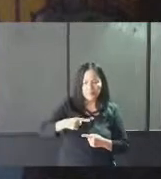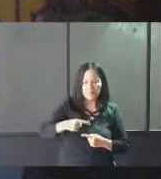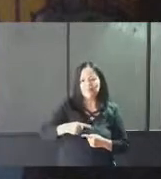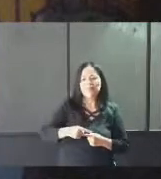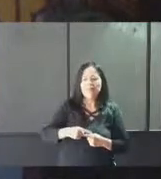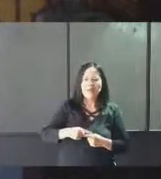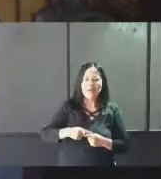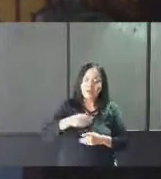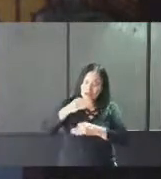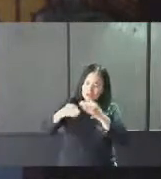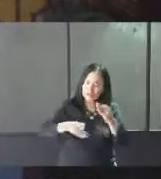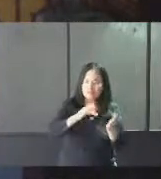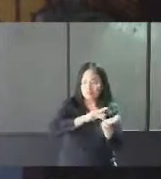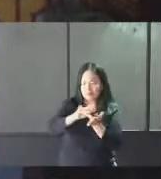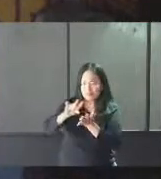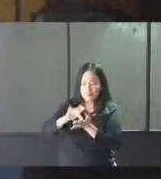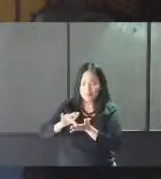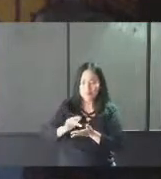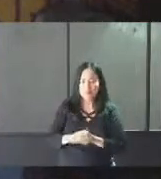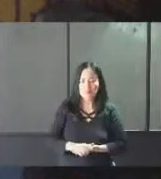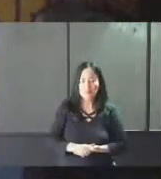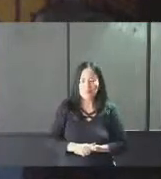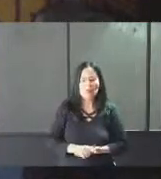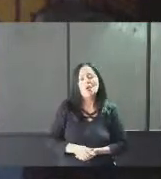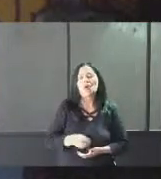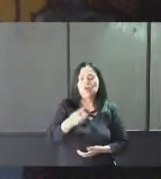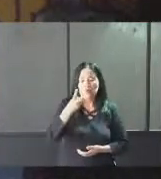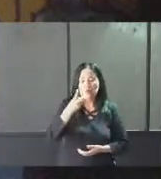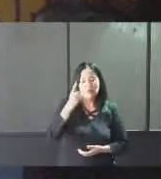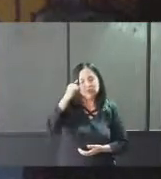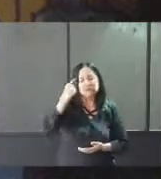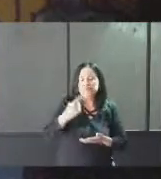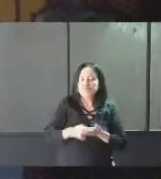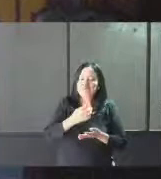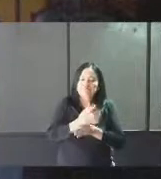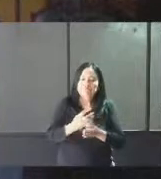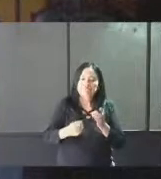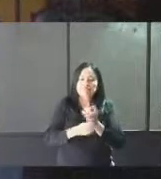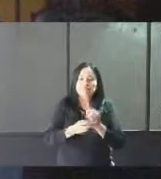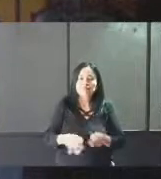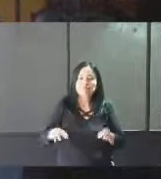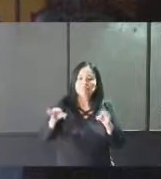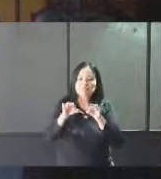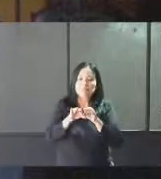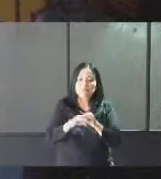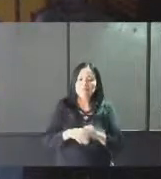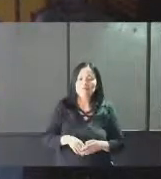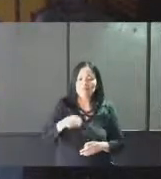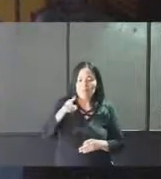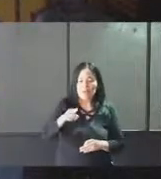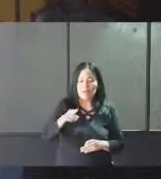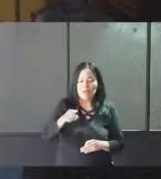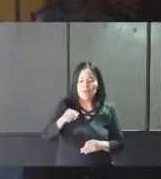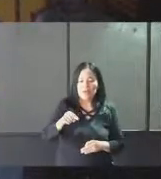commitments in the redistribution of care. So one of the points that also Reitner